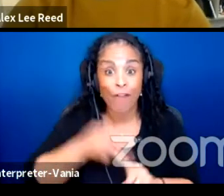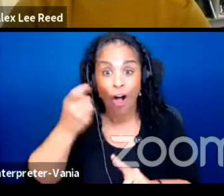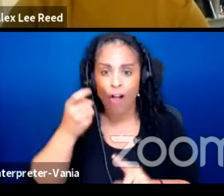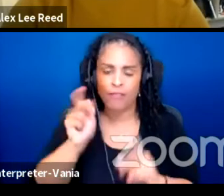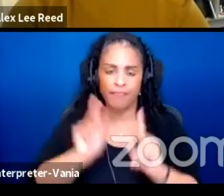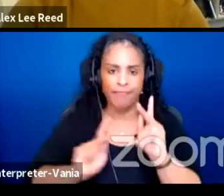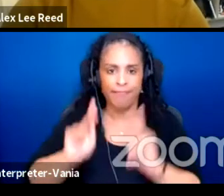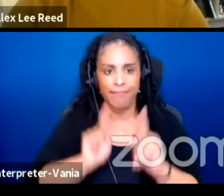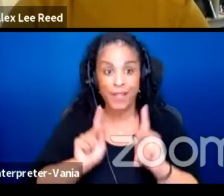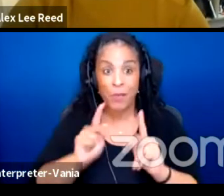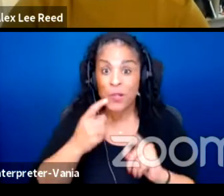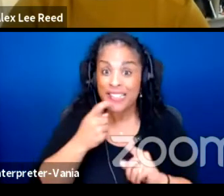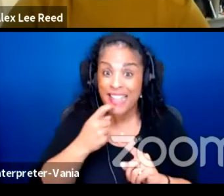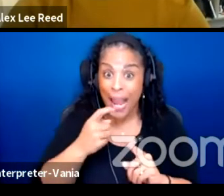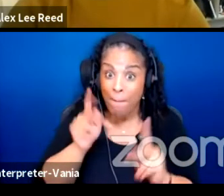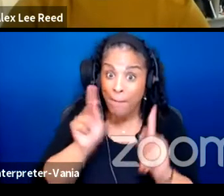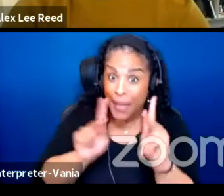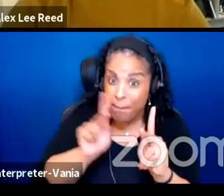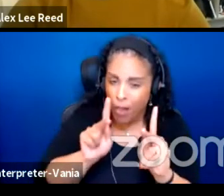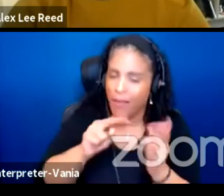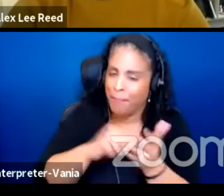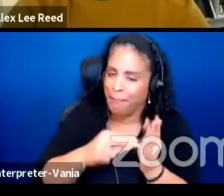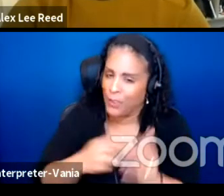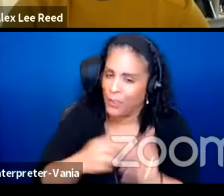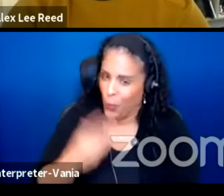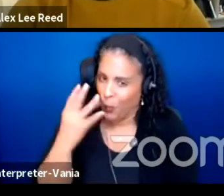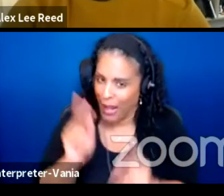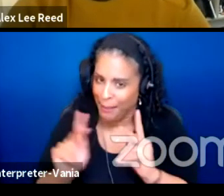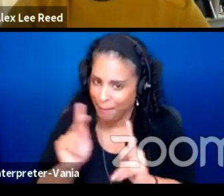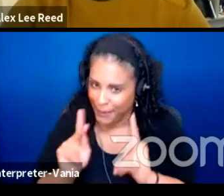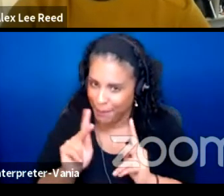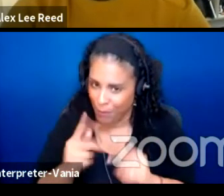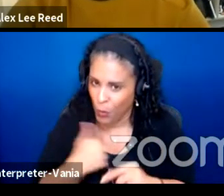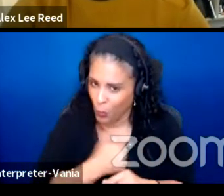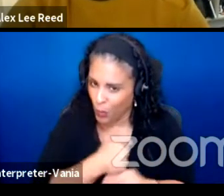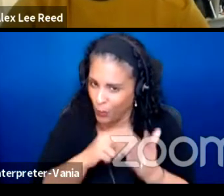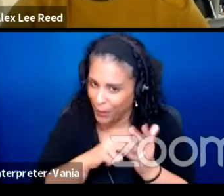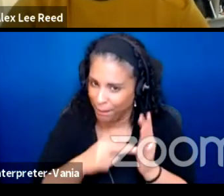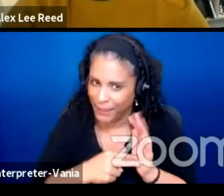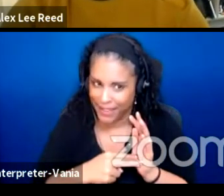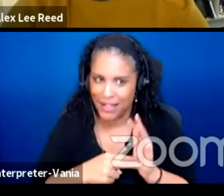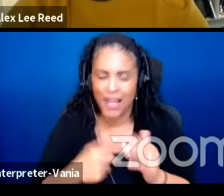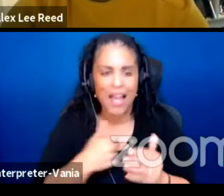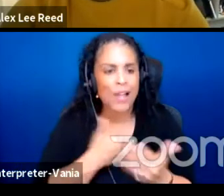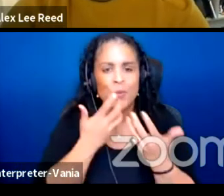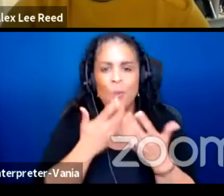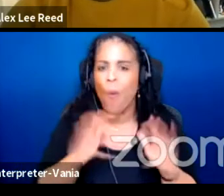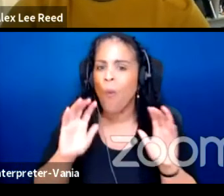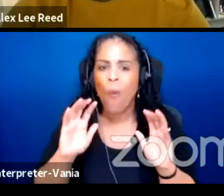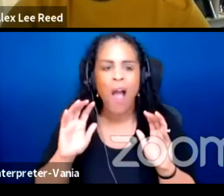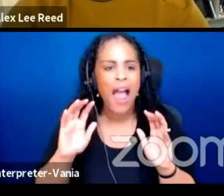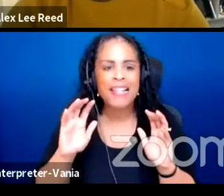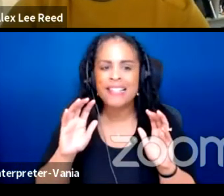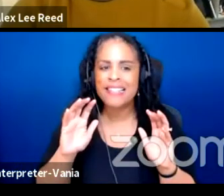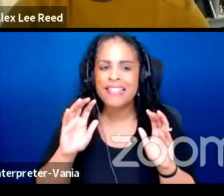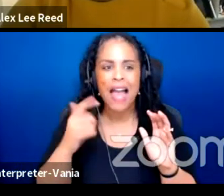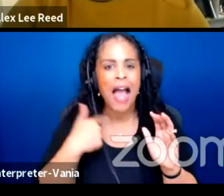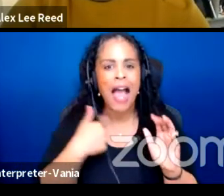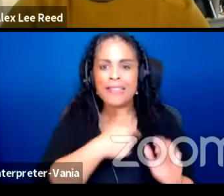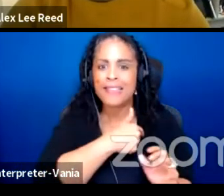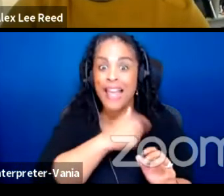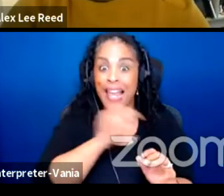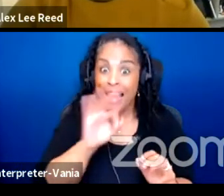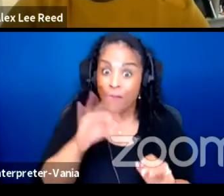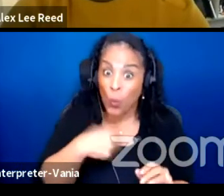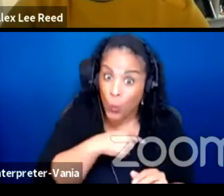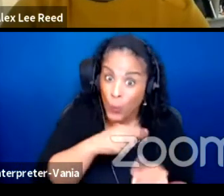we actually mean white people. And I would like to not have that be that if we mean